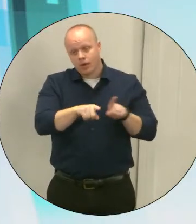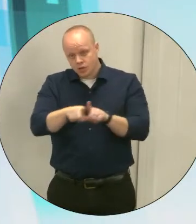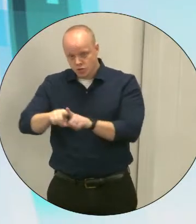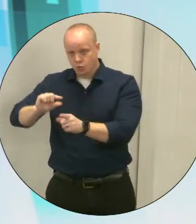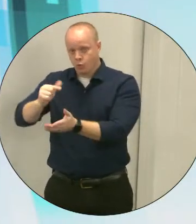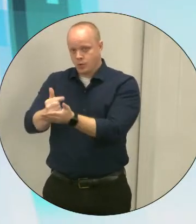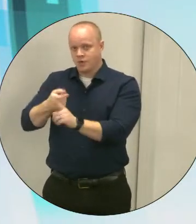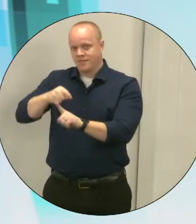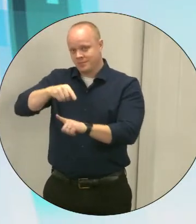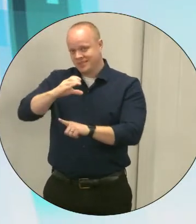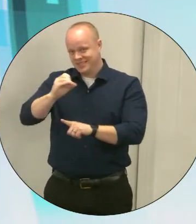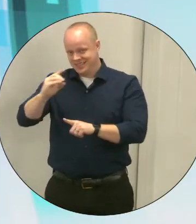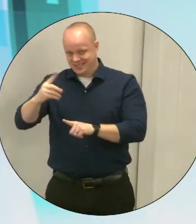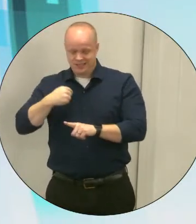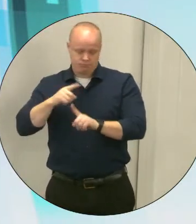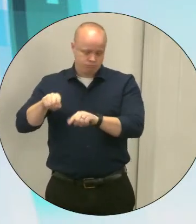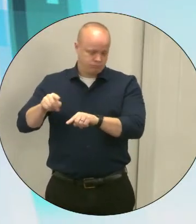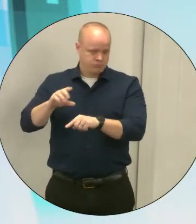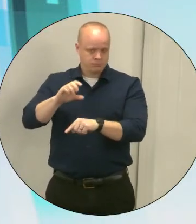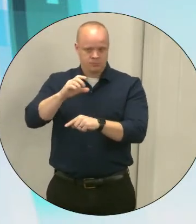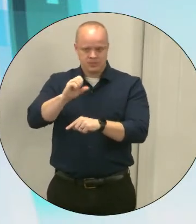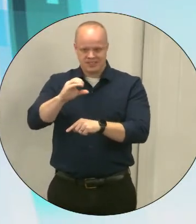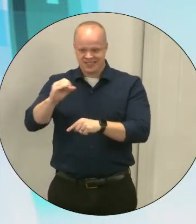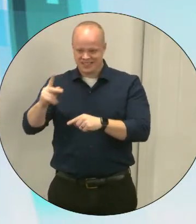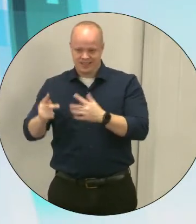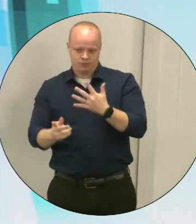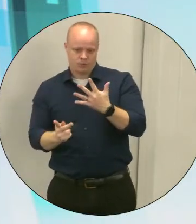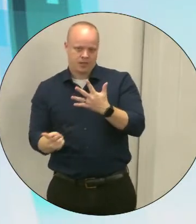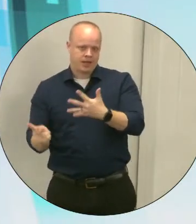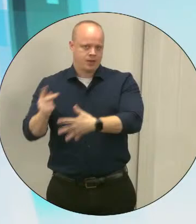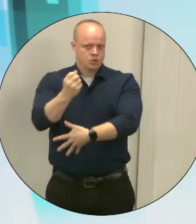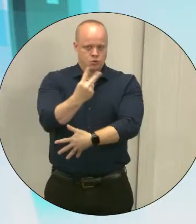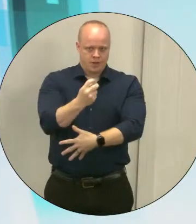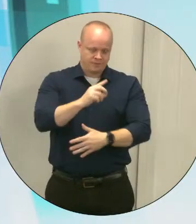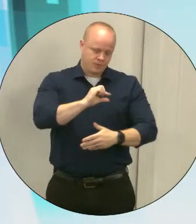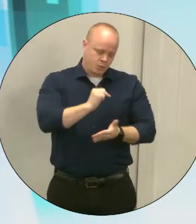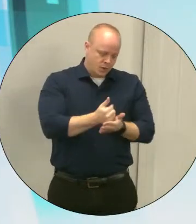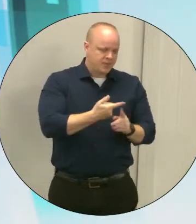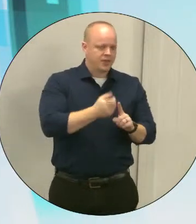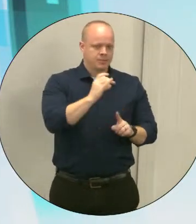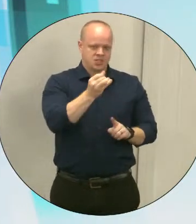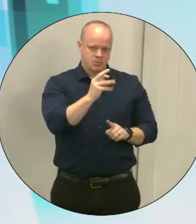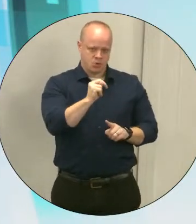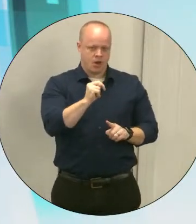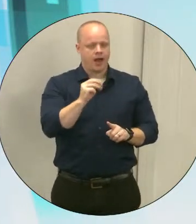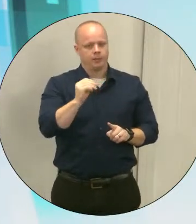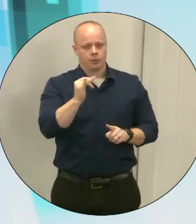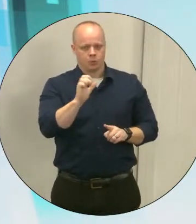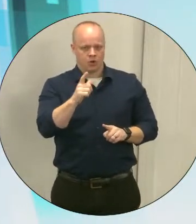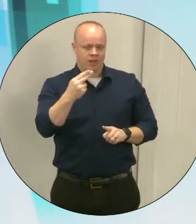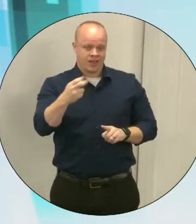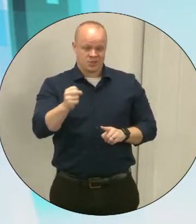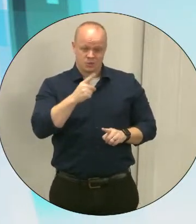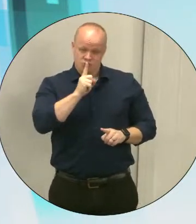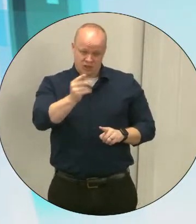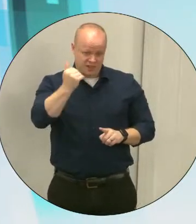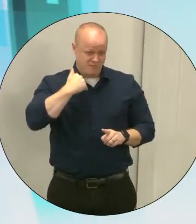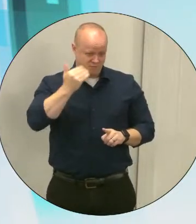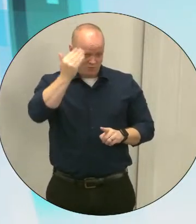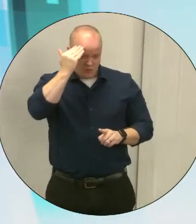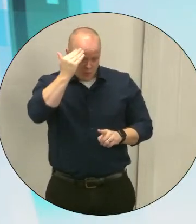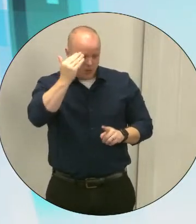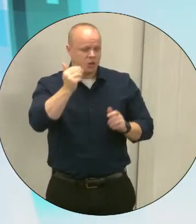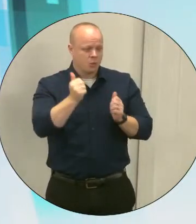District. I attended CCSD from K through 12. I graduated from Cimarron Memorial High School. So I am very familiar with the state